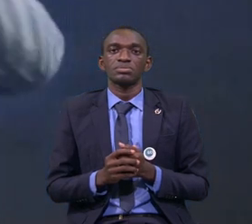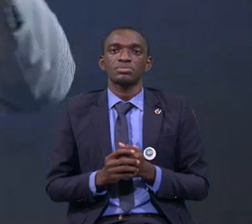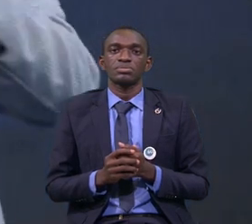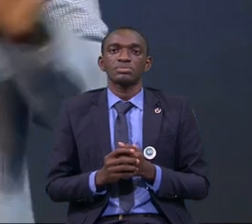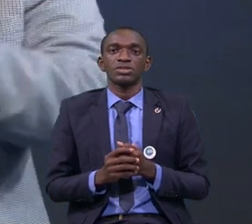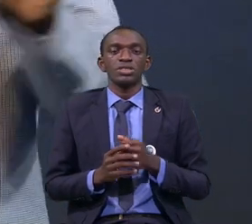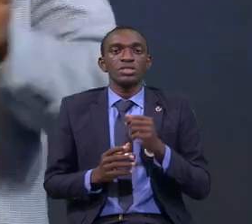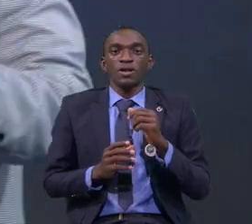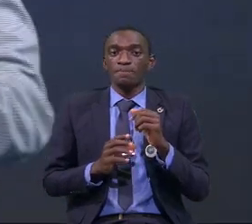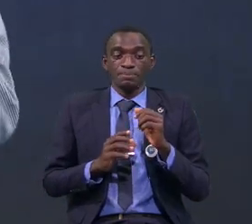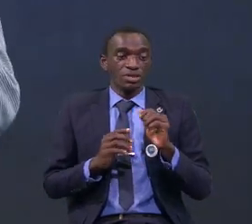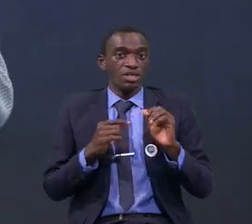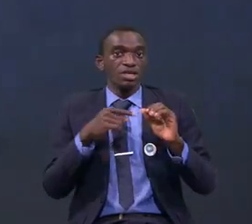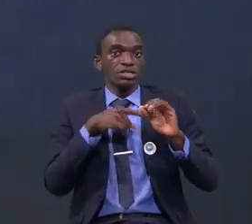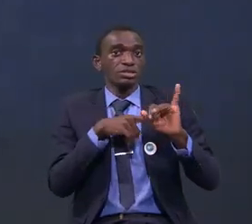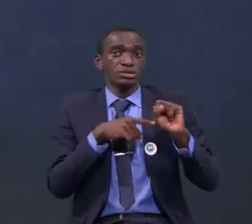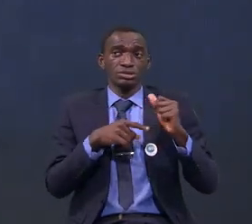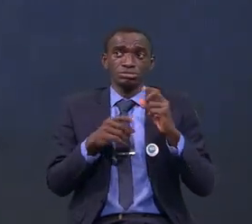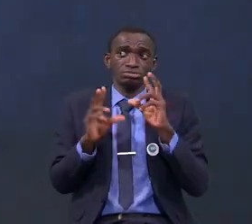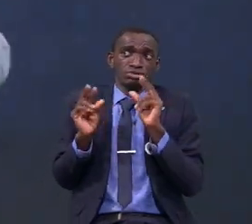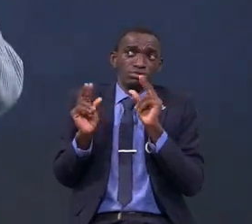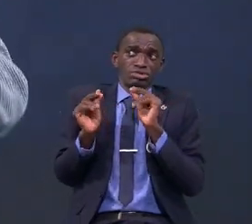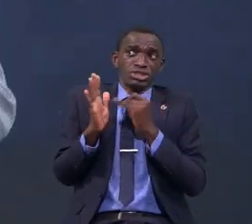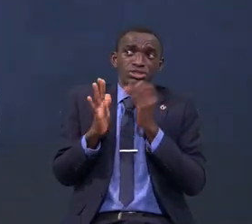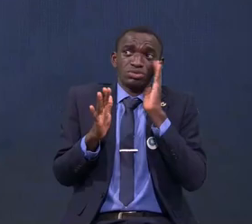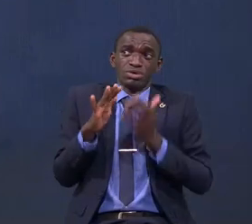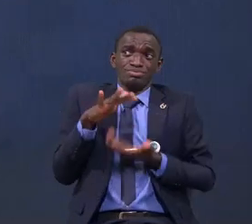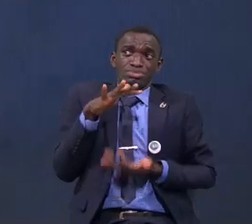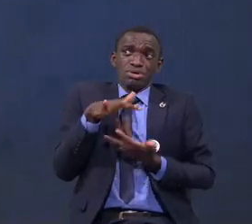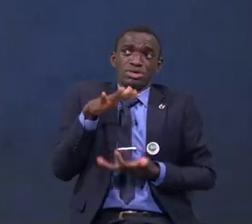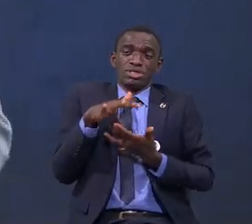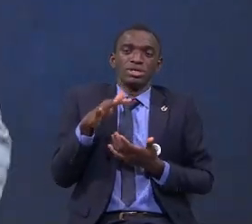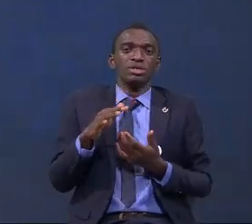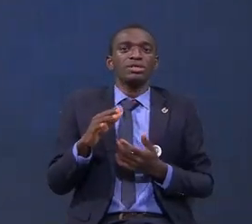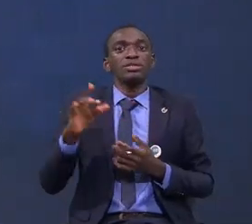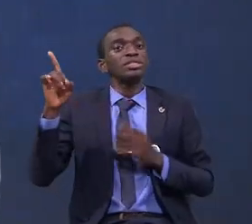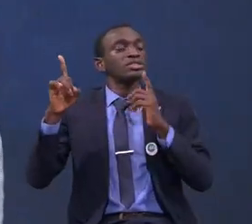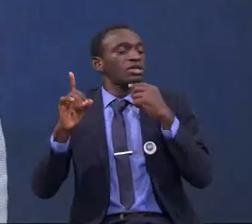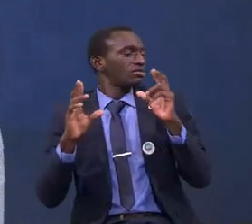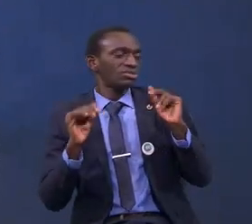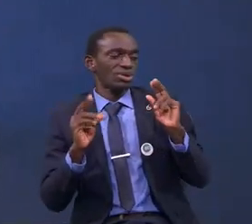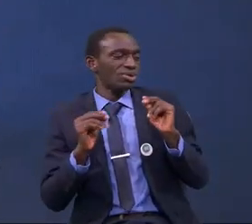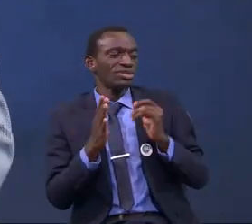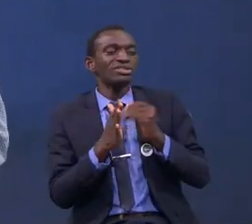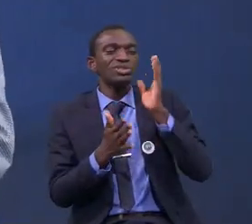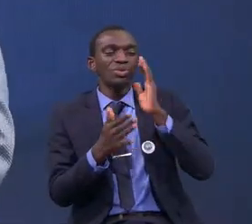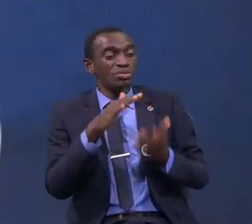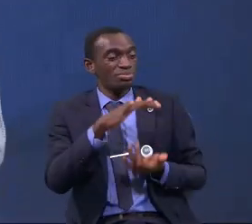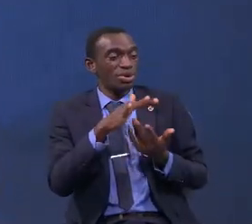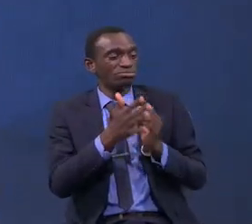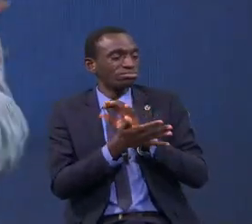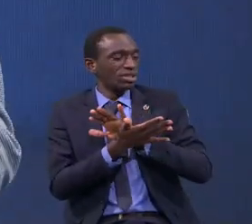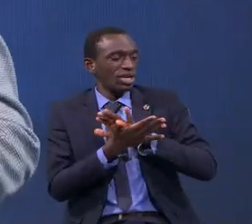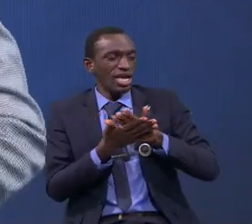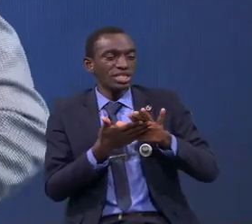They say, no, it will burn. No, it will cleanse. It will take the interest of my